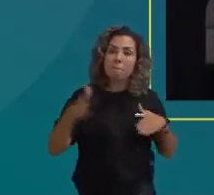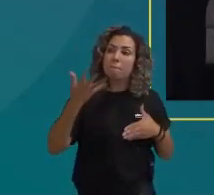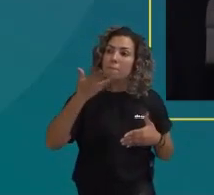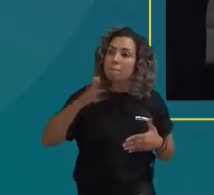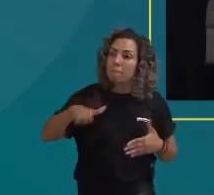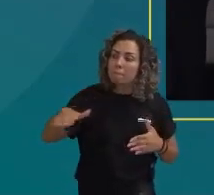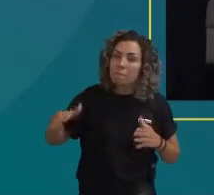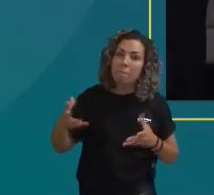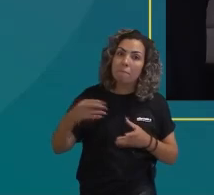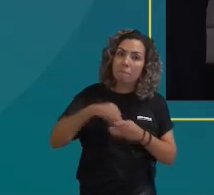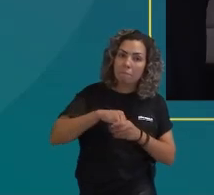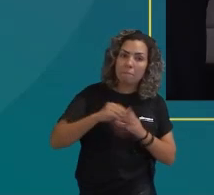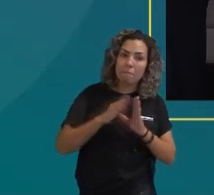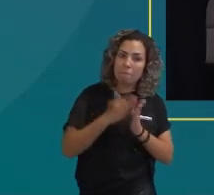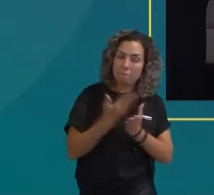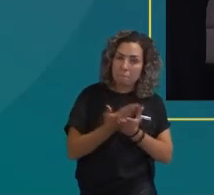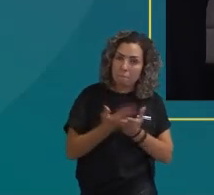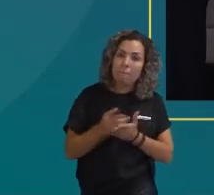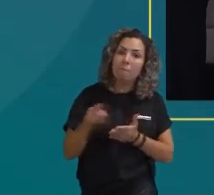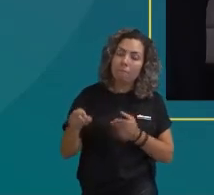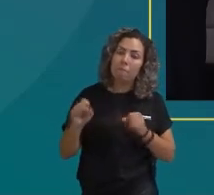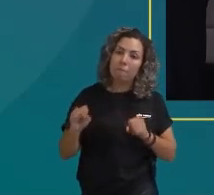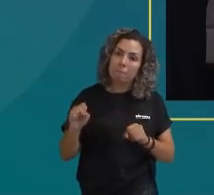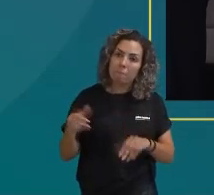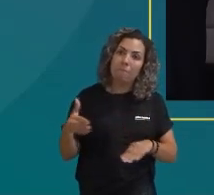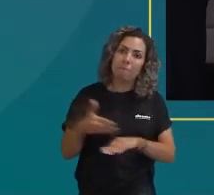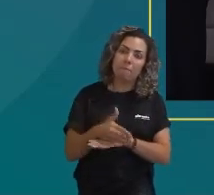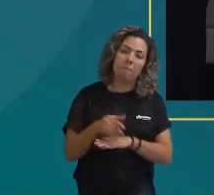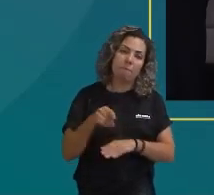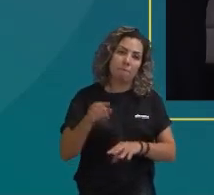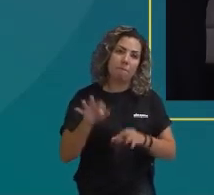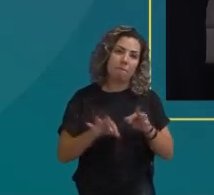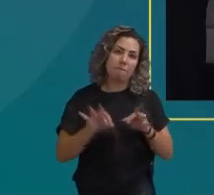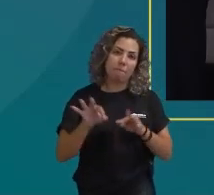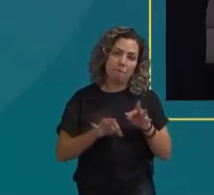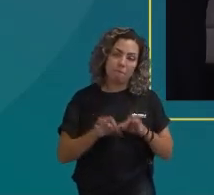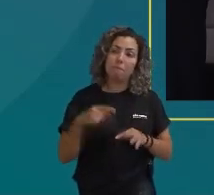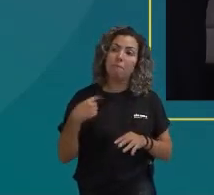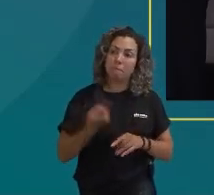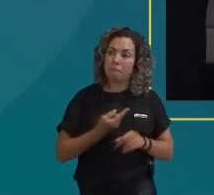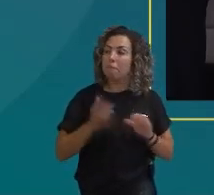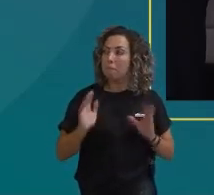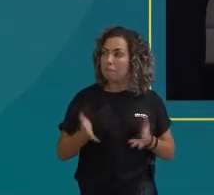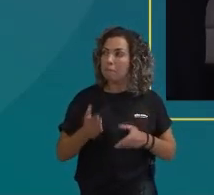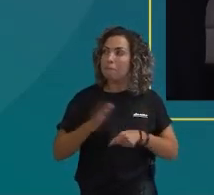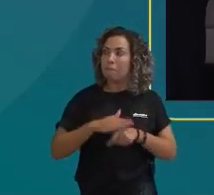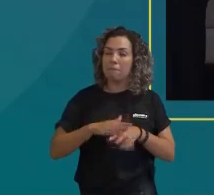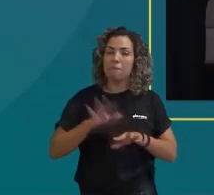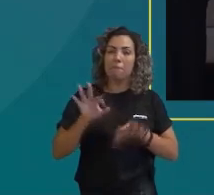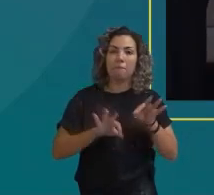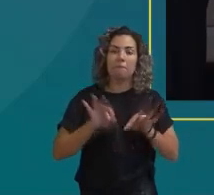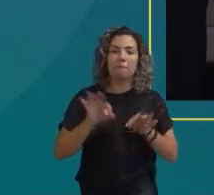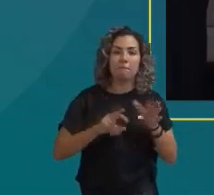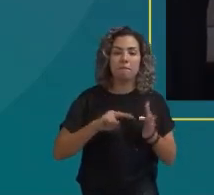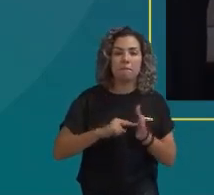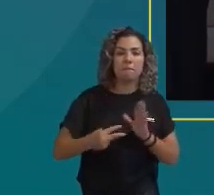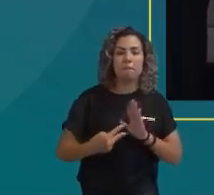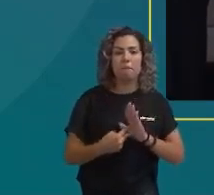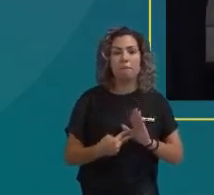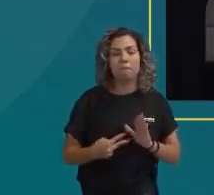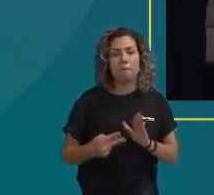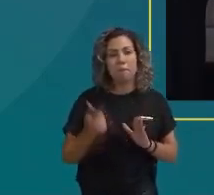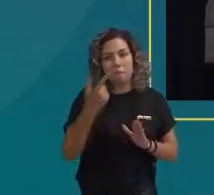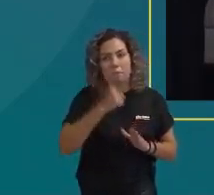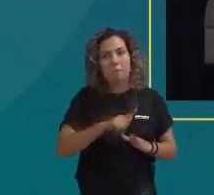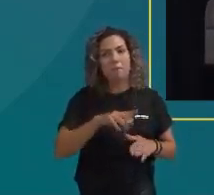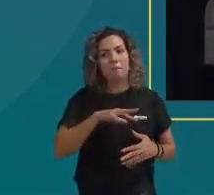in this in such a program. We also developed a program called the Sustainable Neighborhood. Sustainable neighborhood means in two communities we